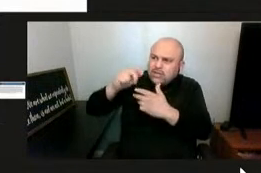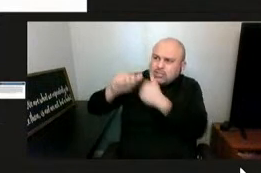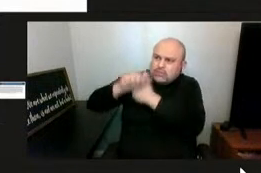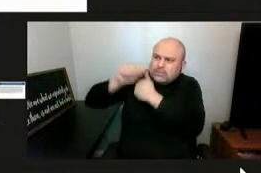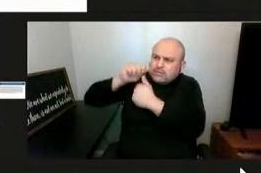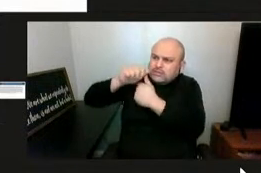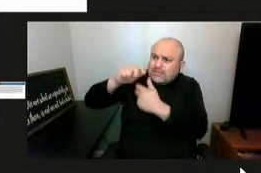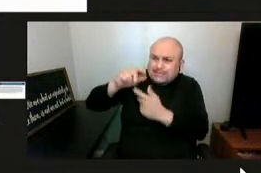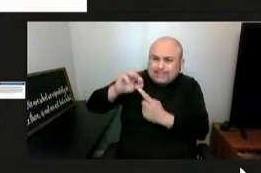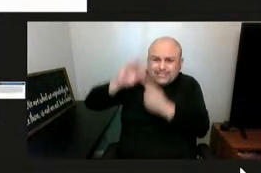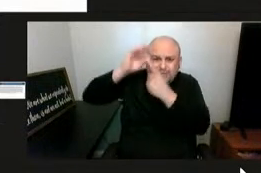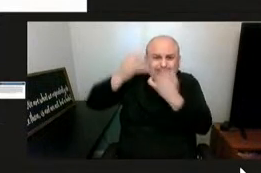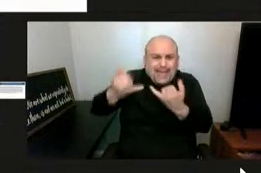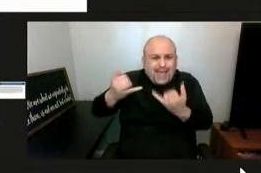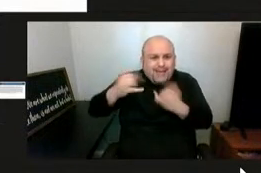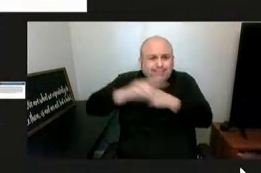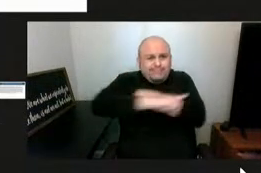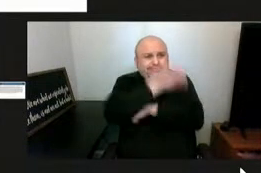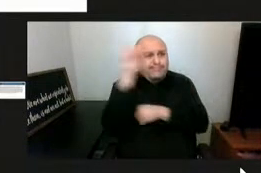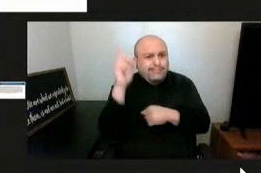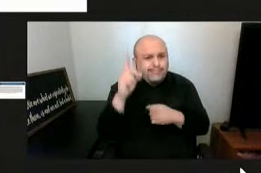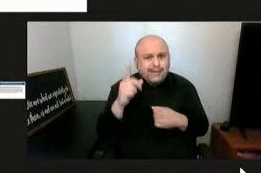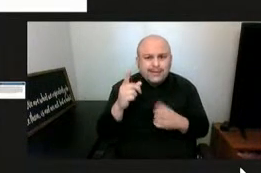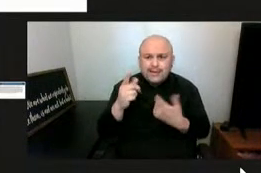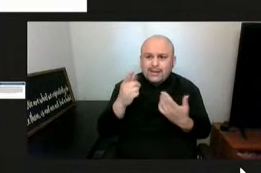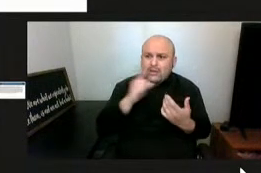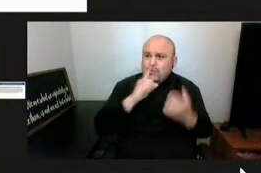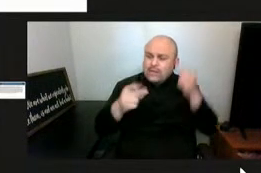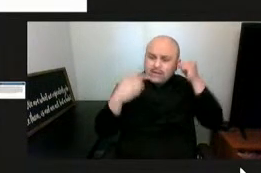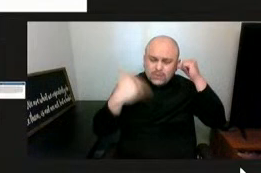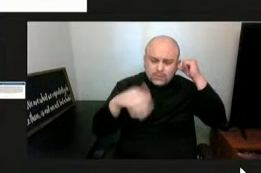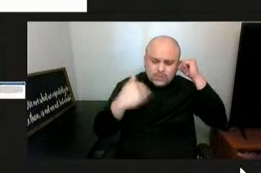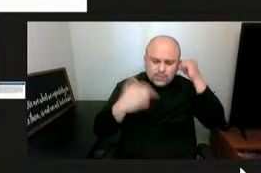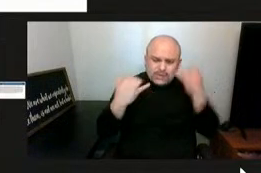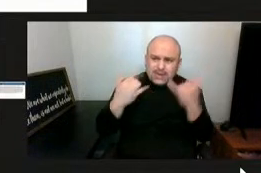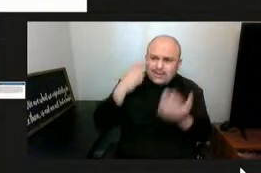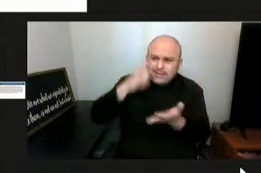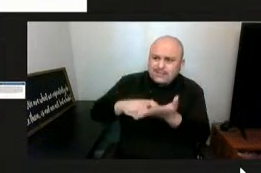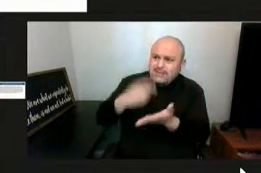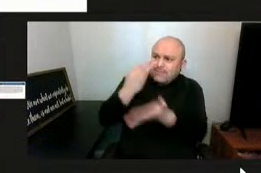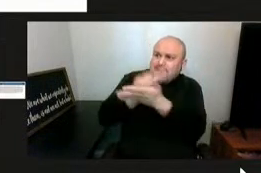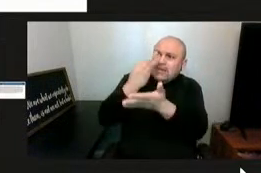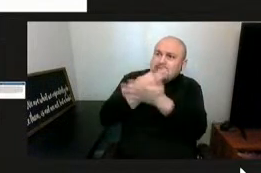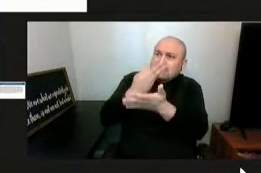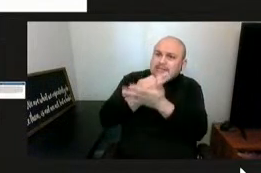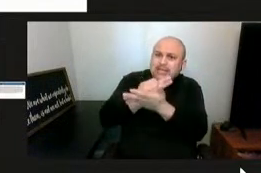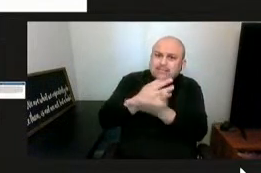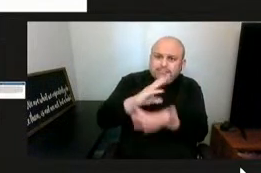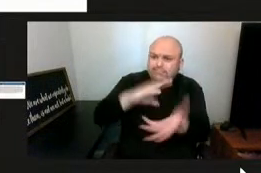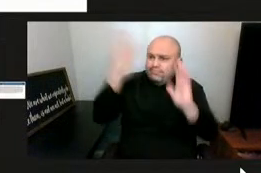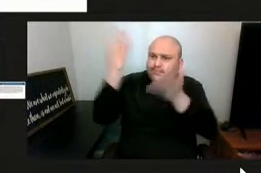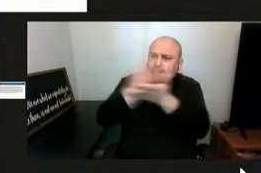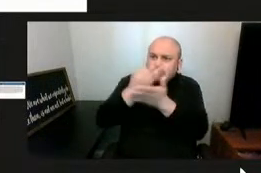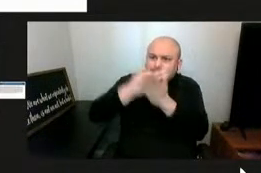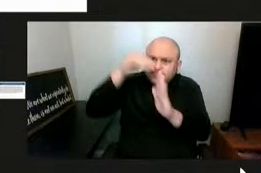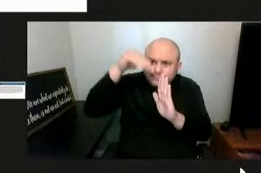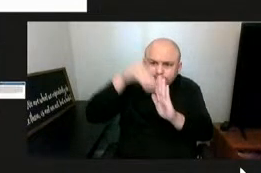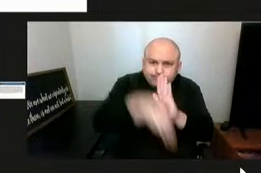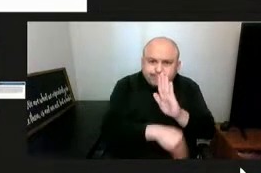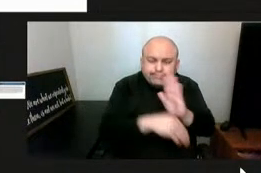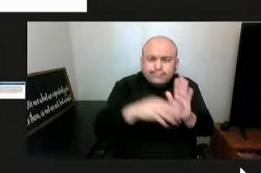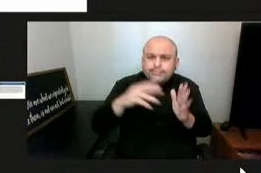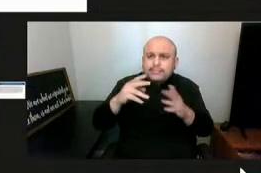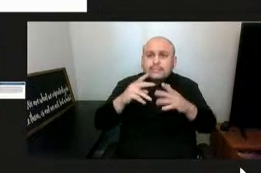moment when there's been such financial insecurity that the immigrant